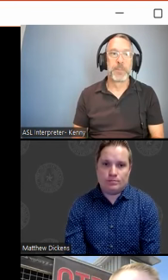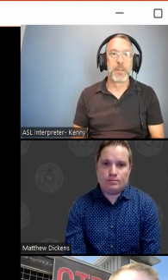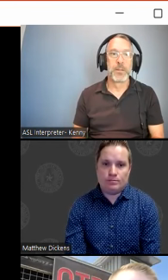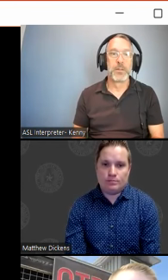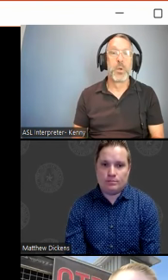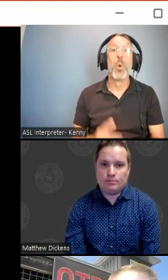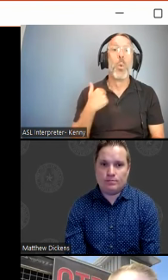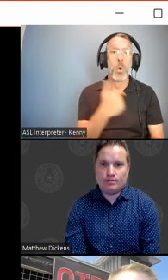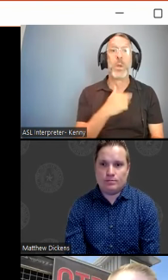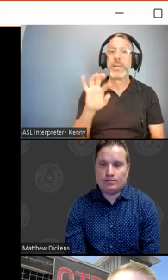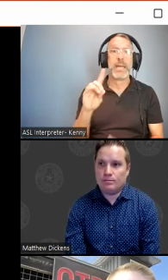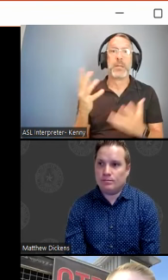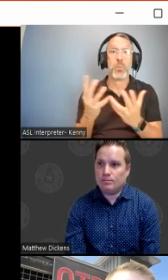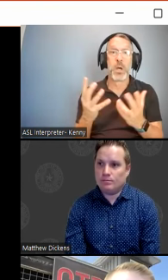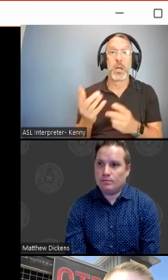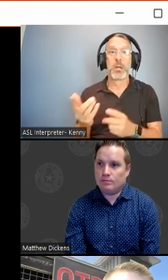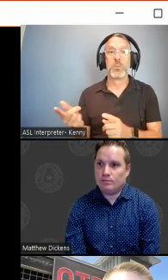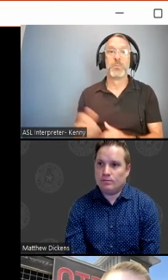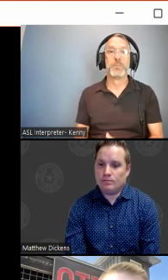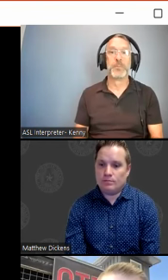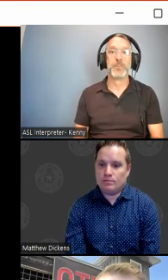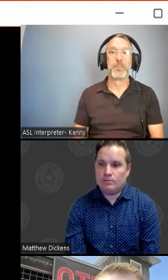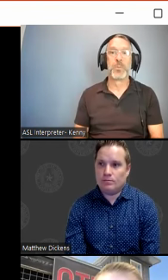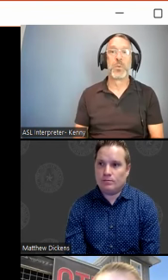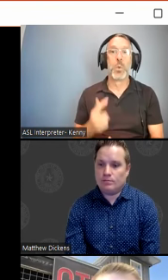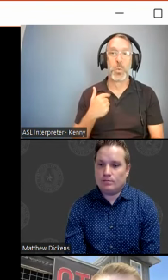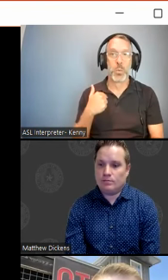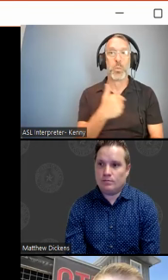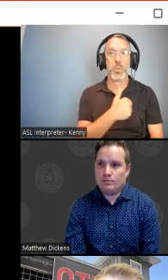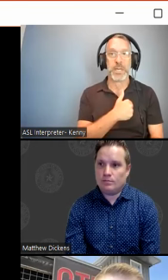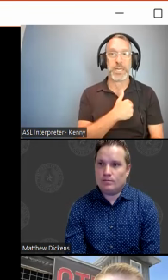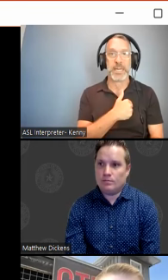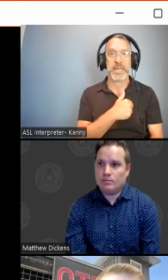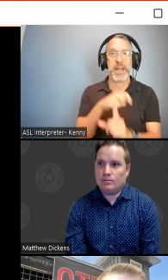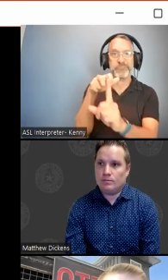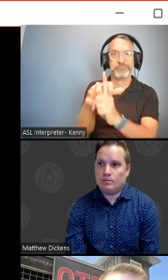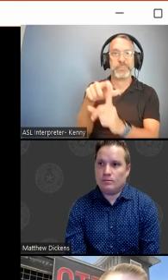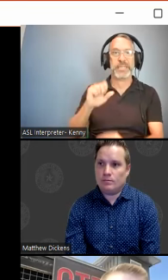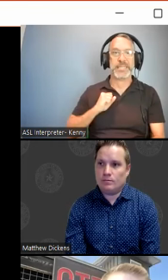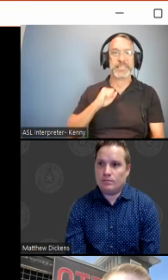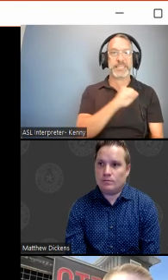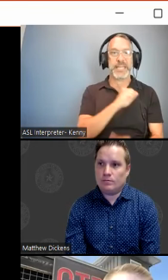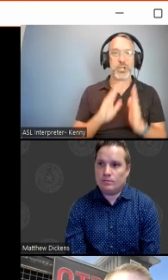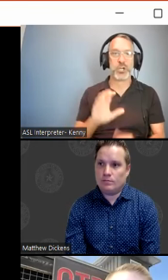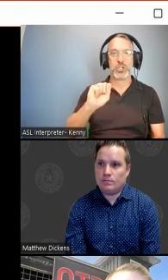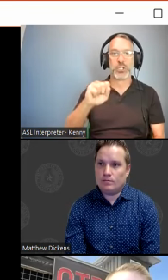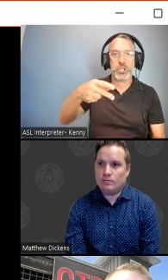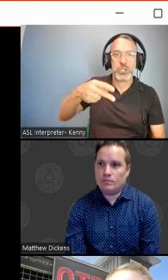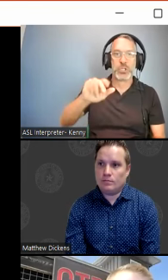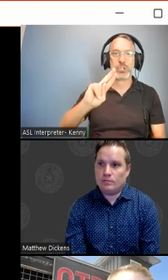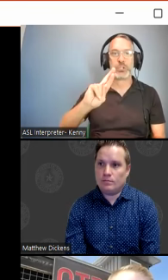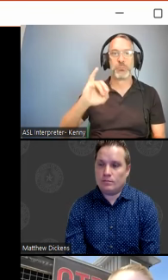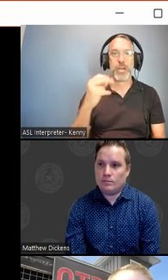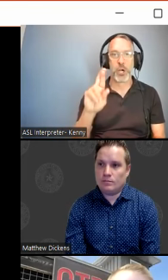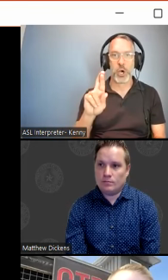What we did was then come back to now Senator Springer this last legislative session, and